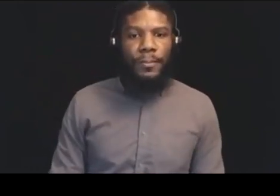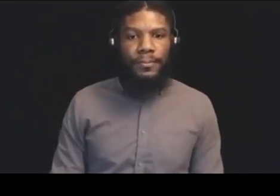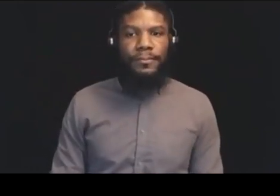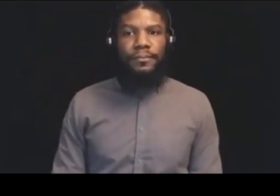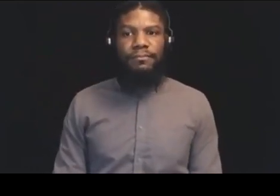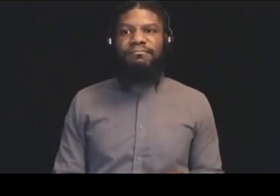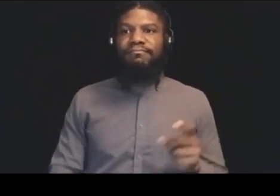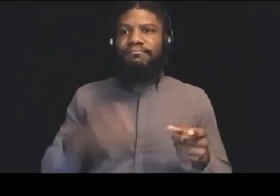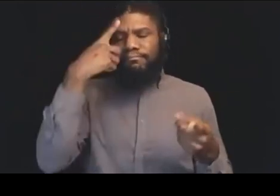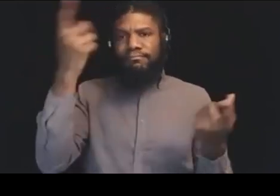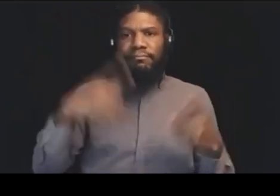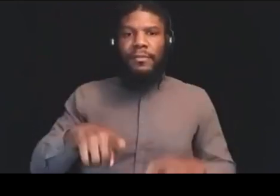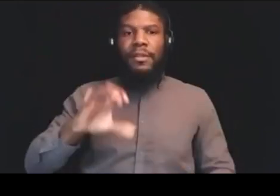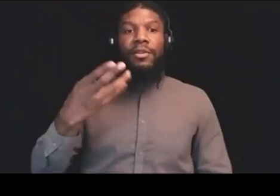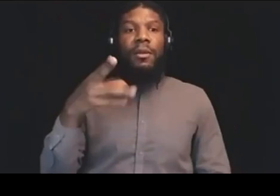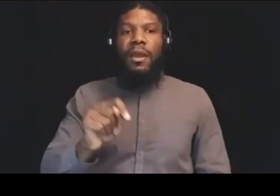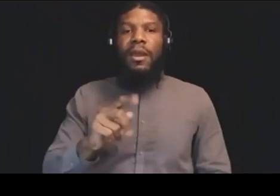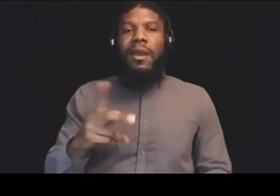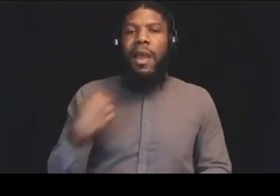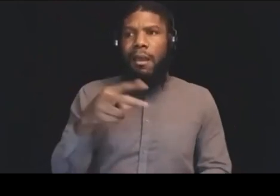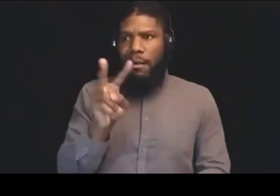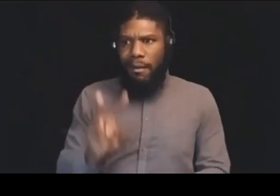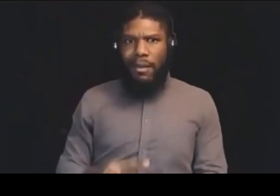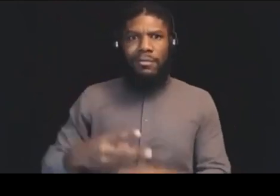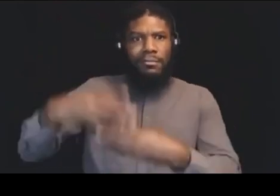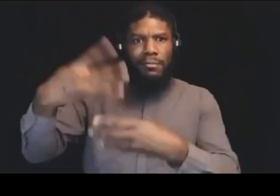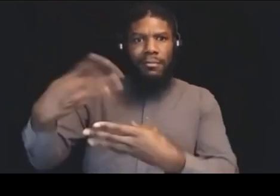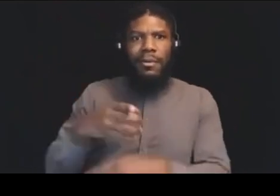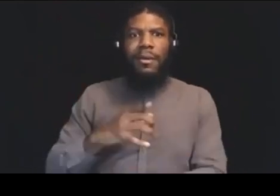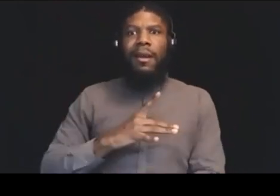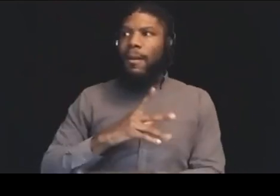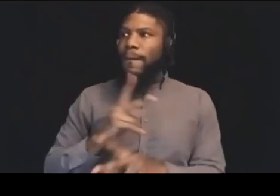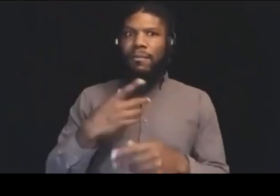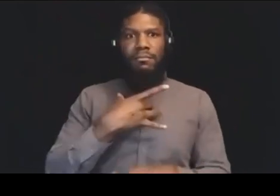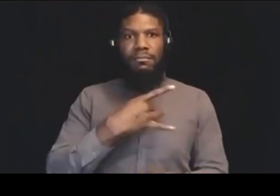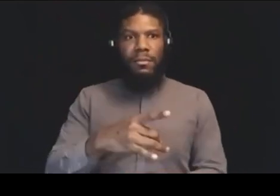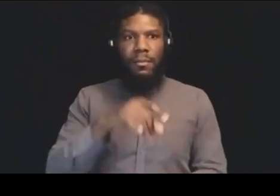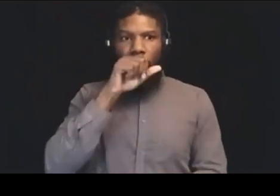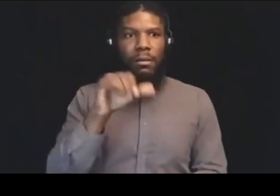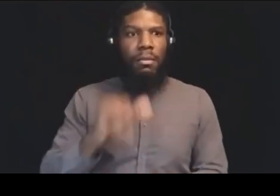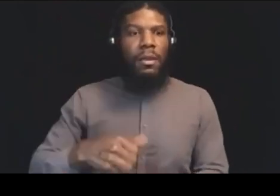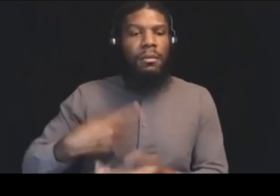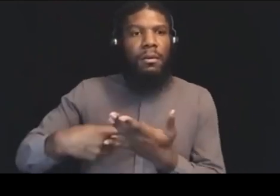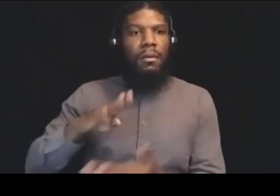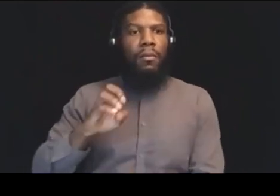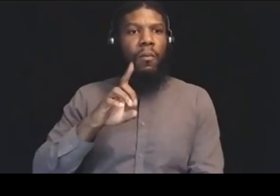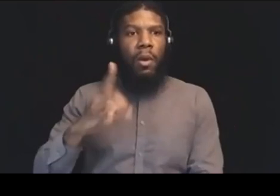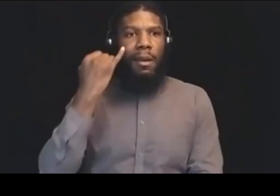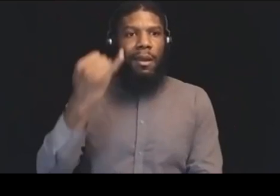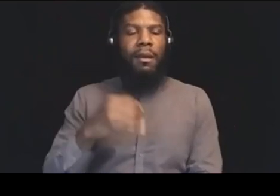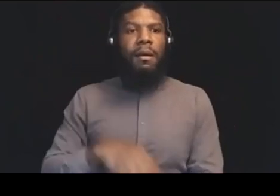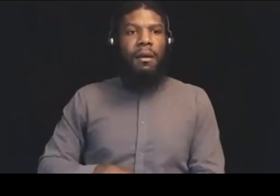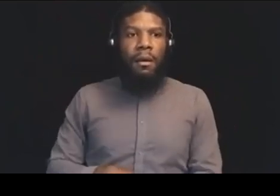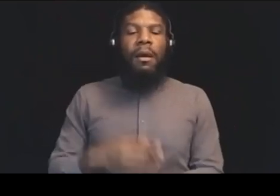I do too. In the chat, people are saying they also really like that discussion board idea. And that does sort of relieve some of the